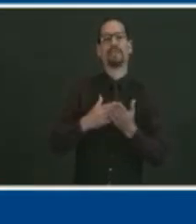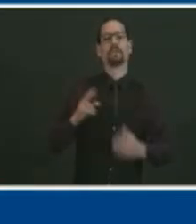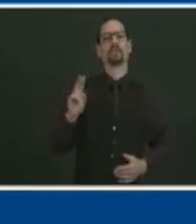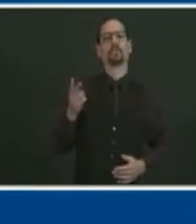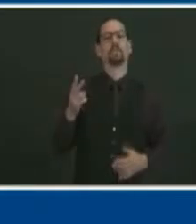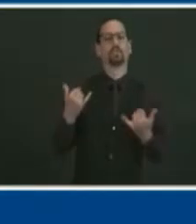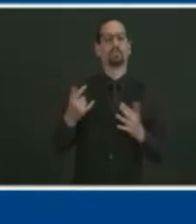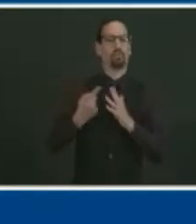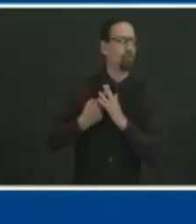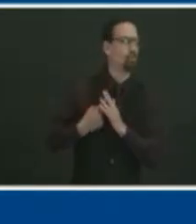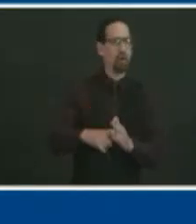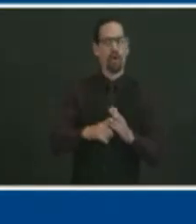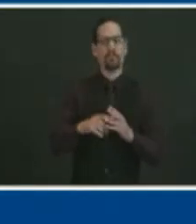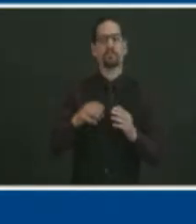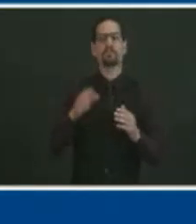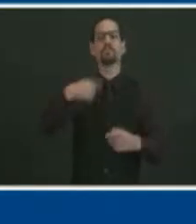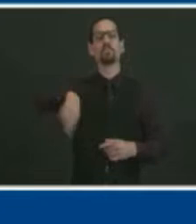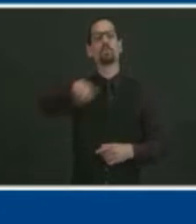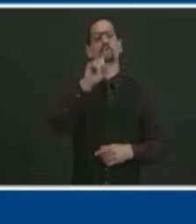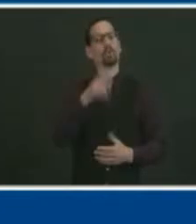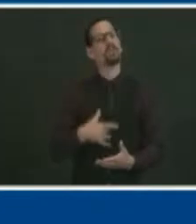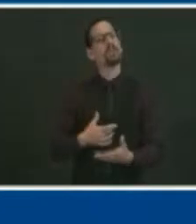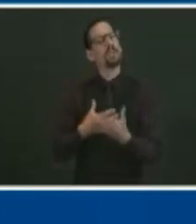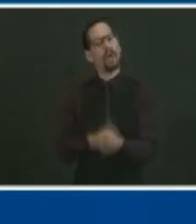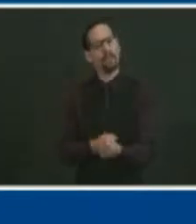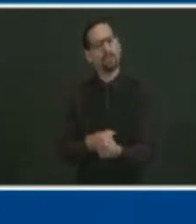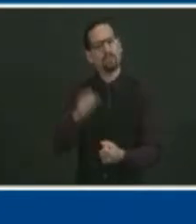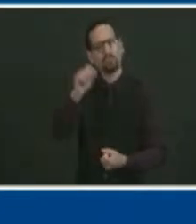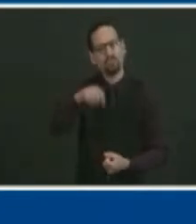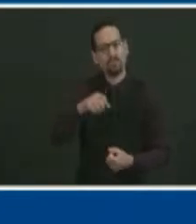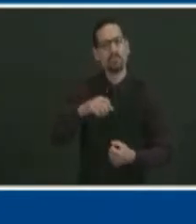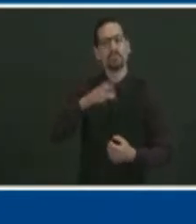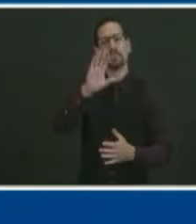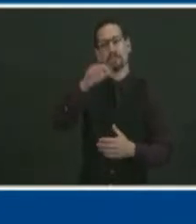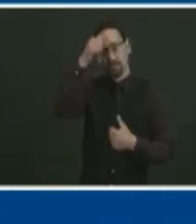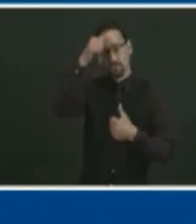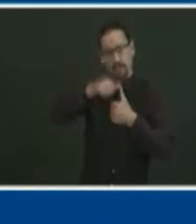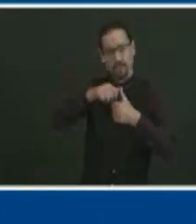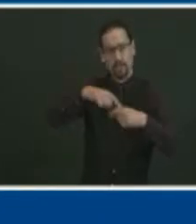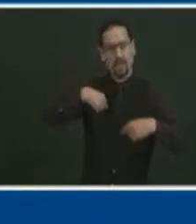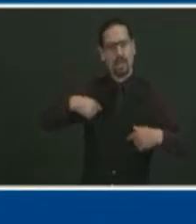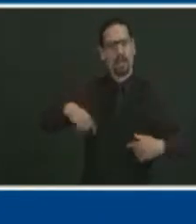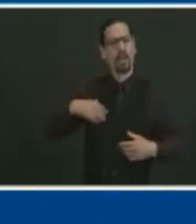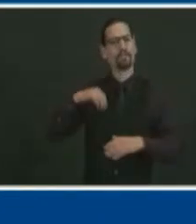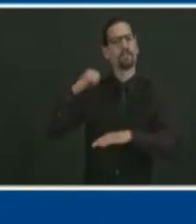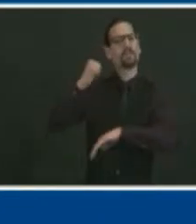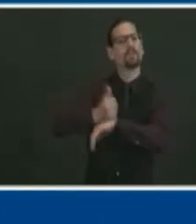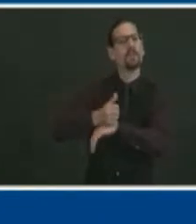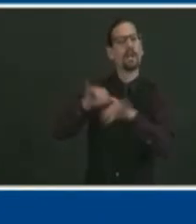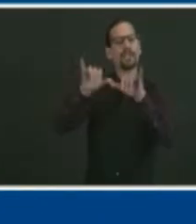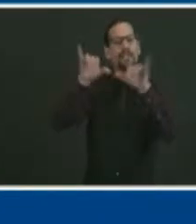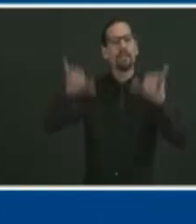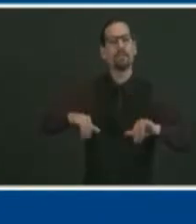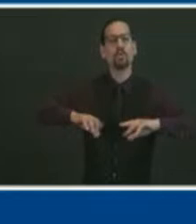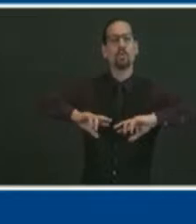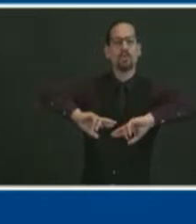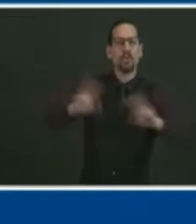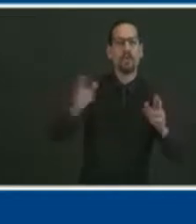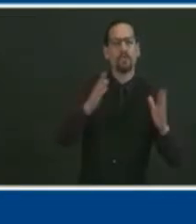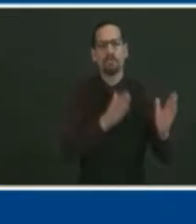with confidence and with systems that are set up to keep us all safe. I would